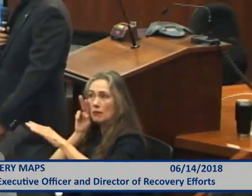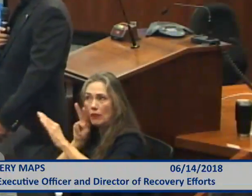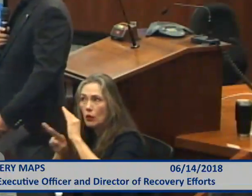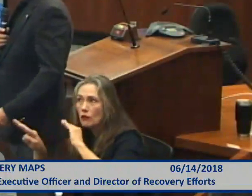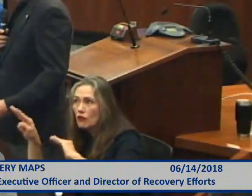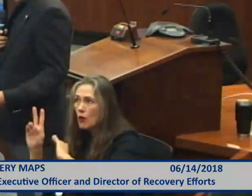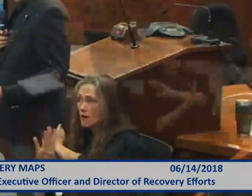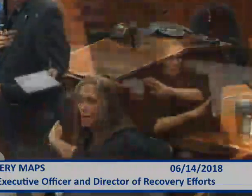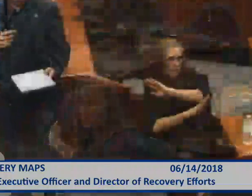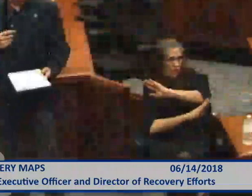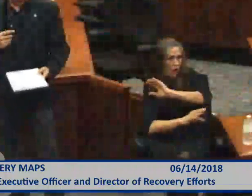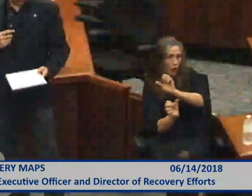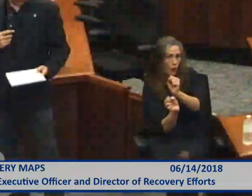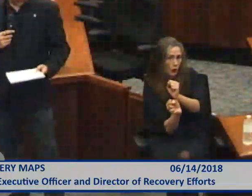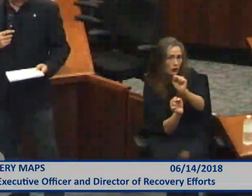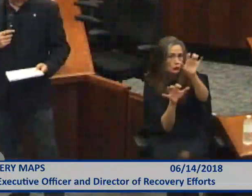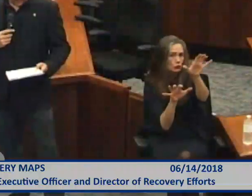next winter storms.